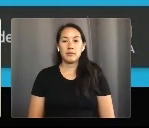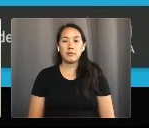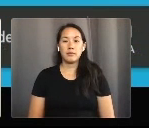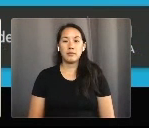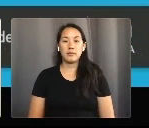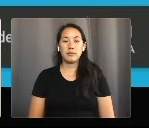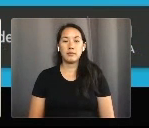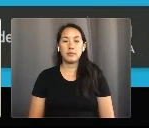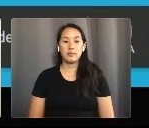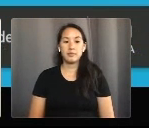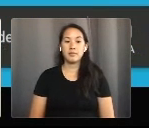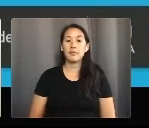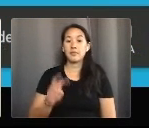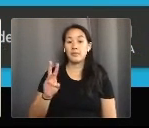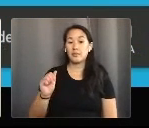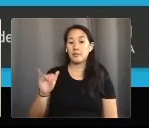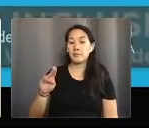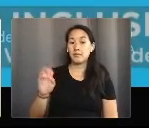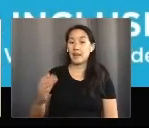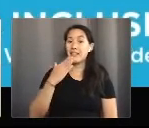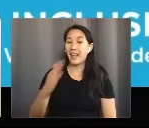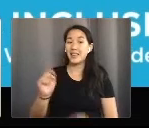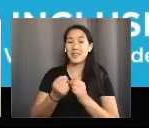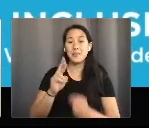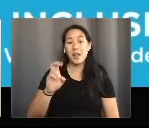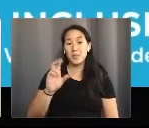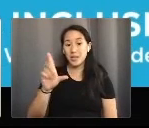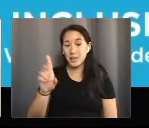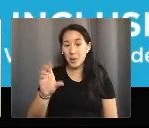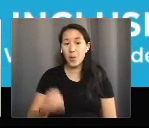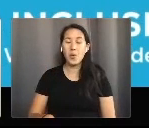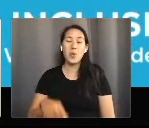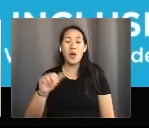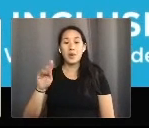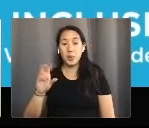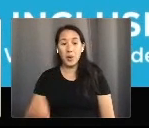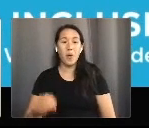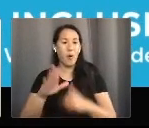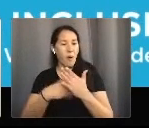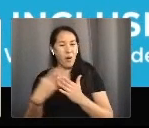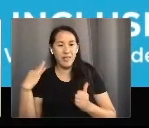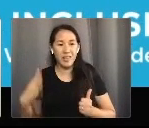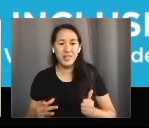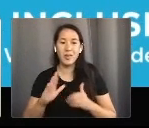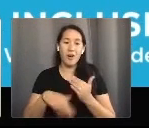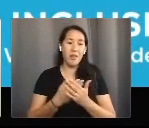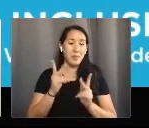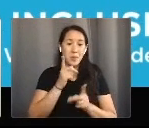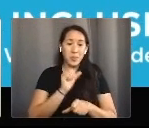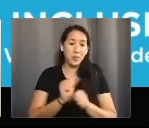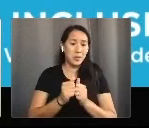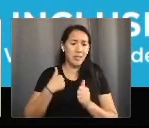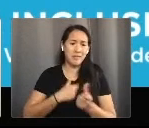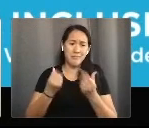And thank you to our amazing team, Renzo, Antonia, all our volunteers, all the people who have worked with us over the years, who